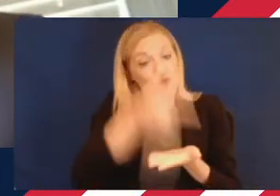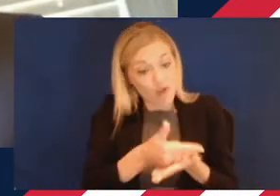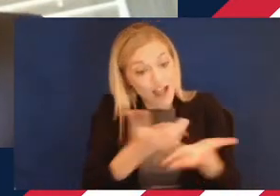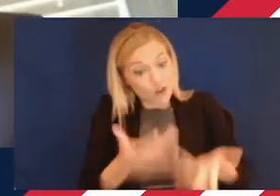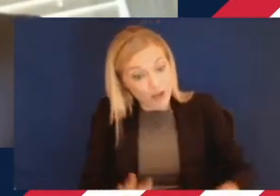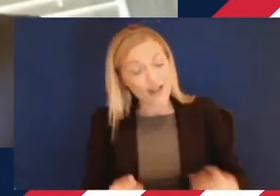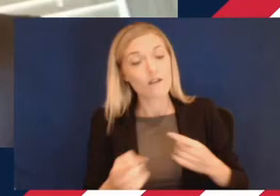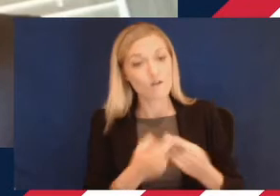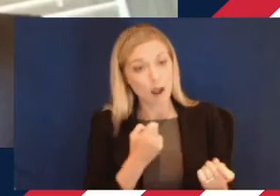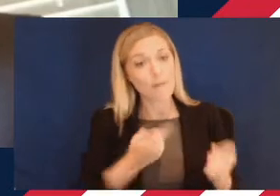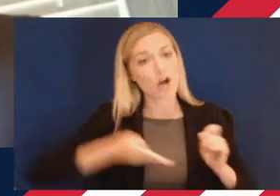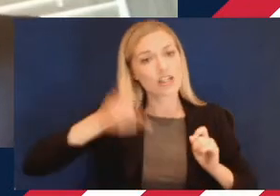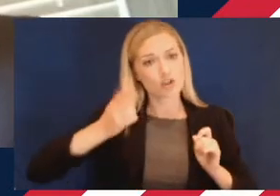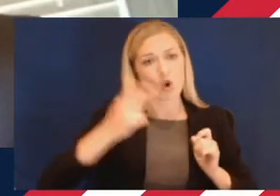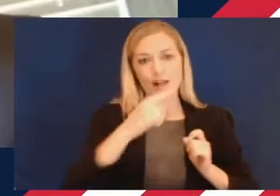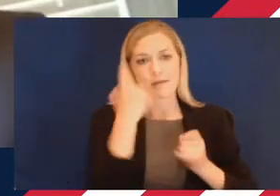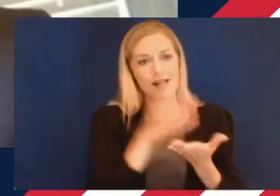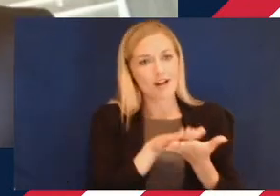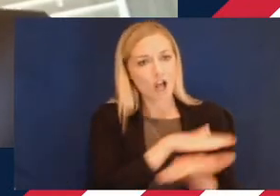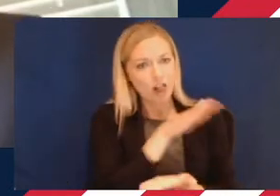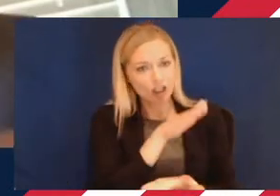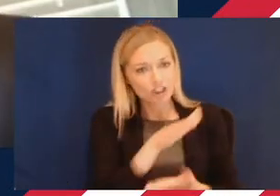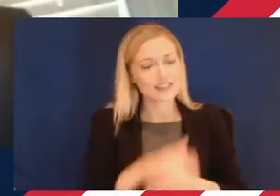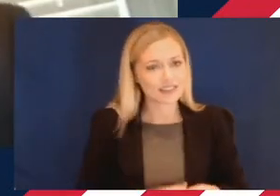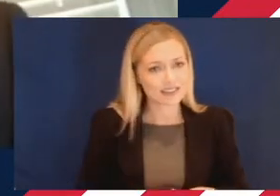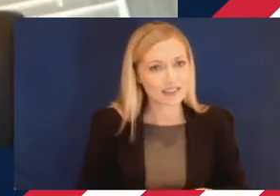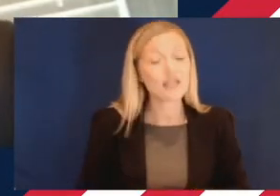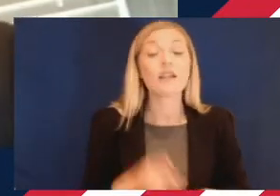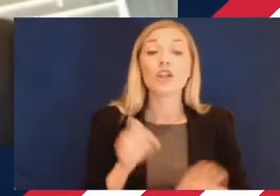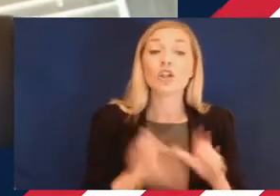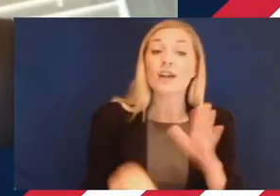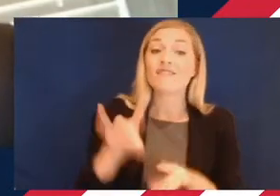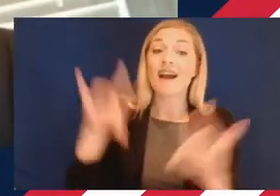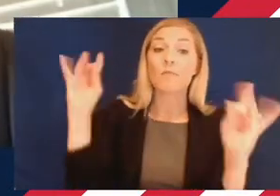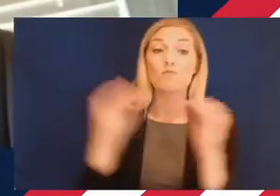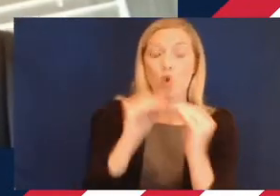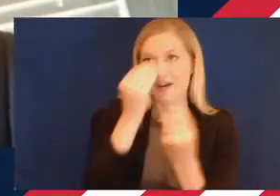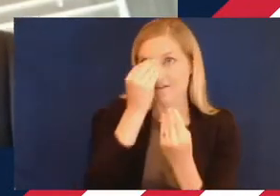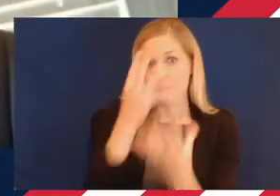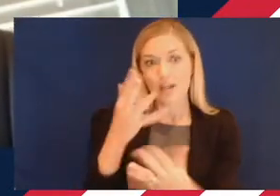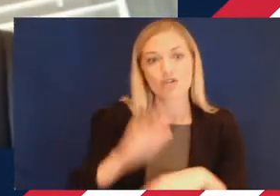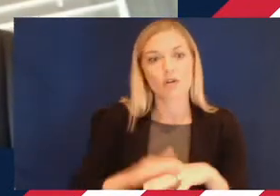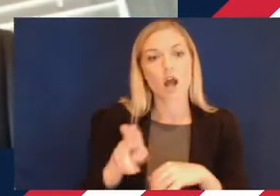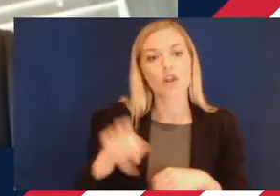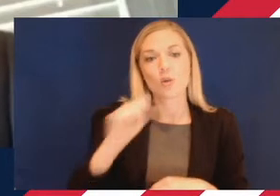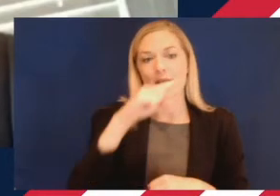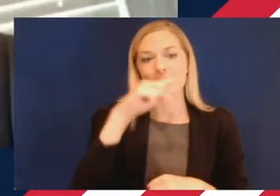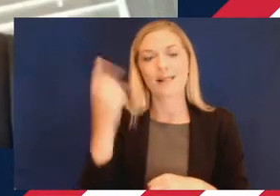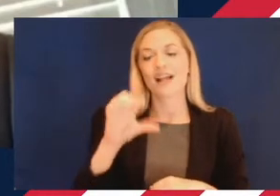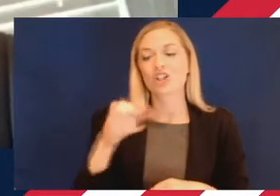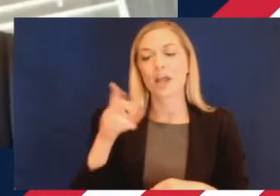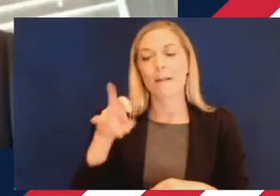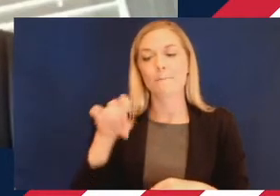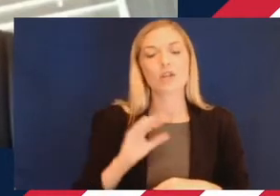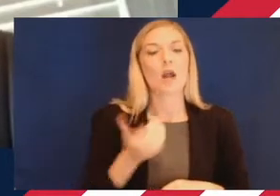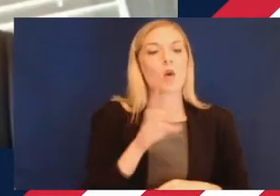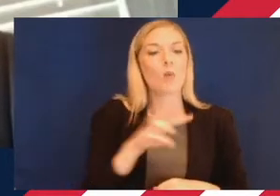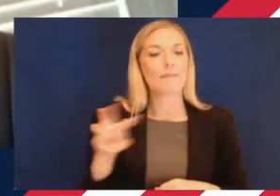similar to Florida A&M. You can find out more information on the U.S. Black Chambers at our website at